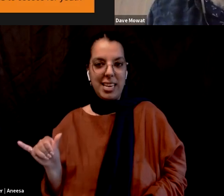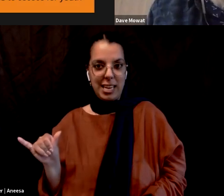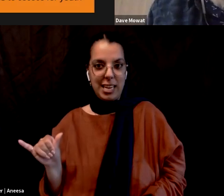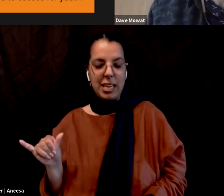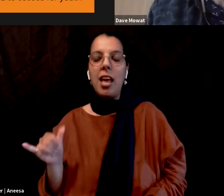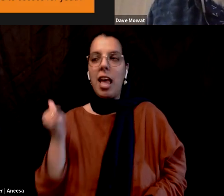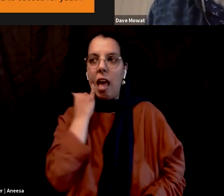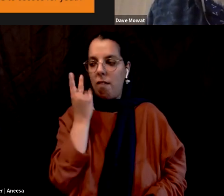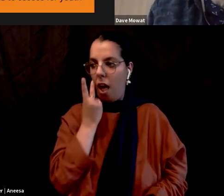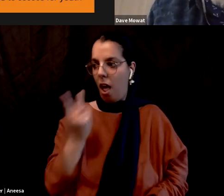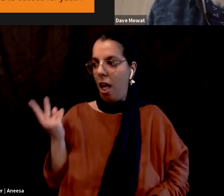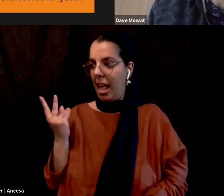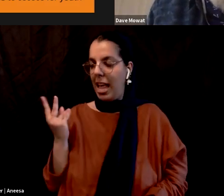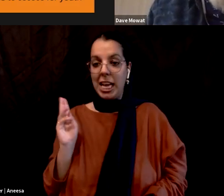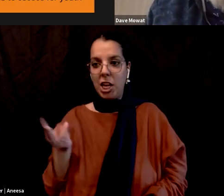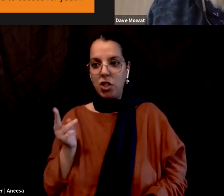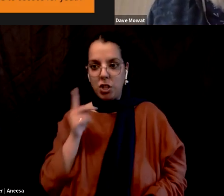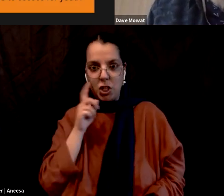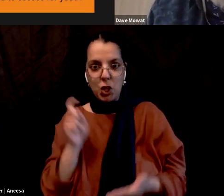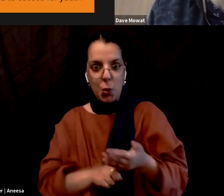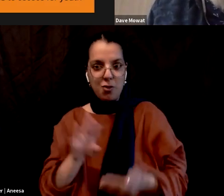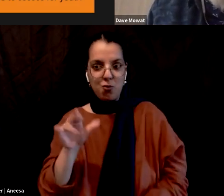embedded very quickly.